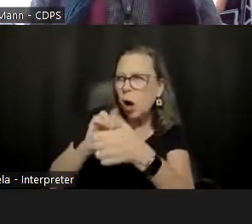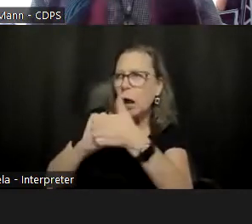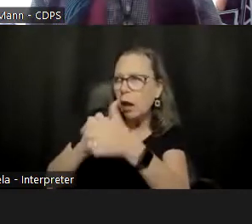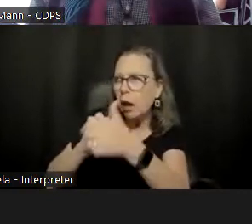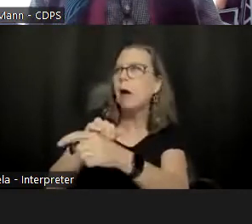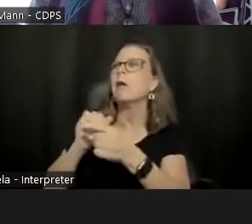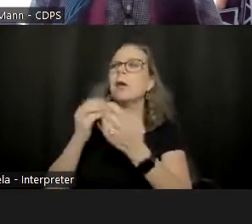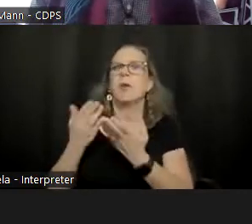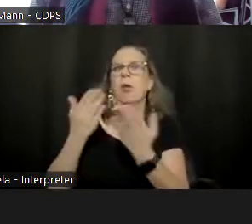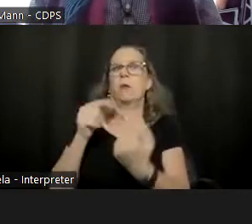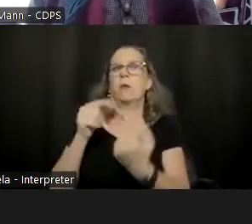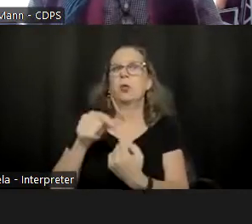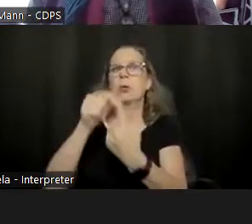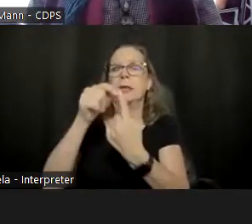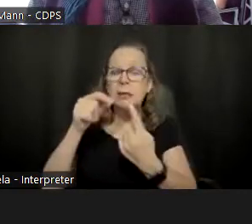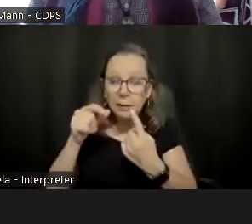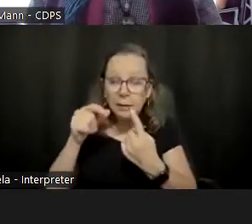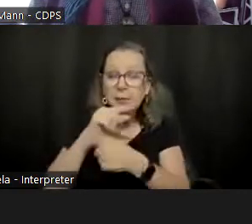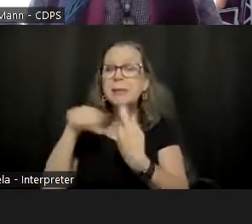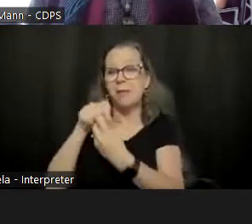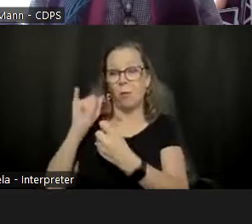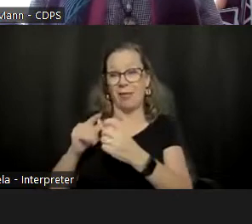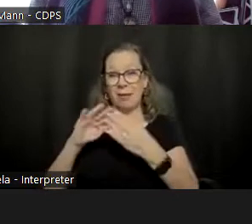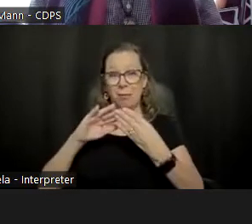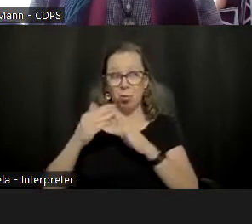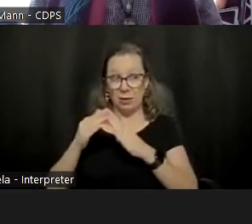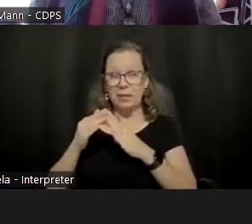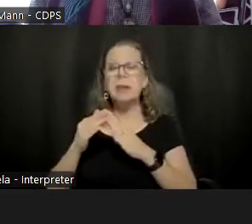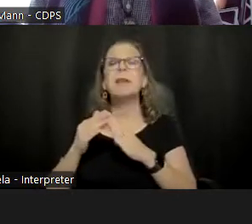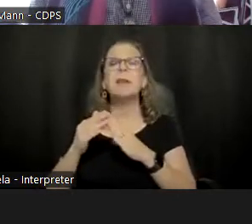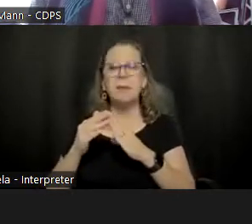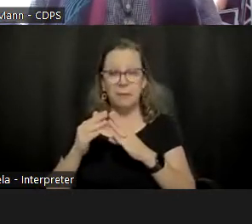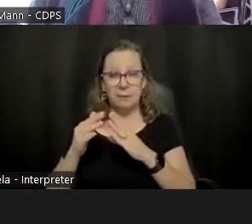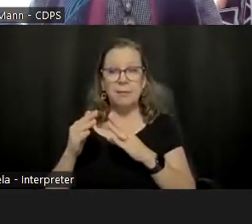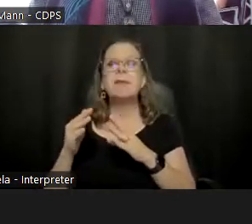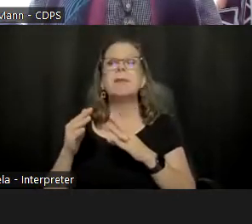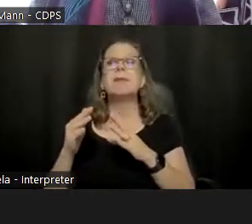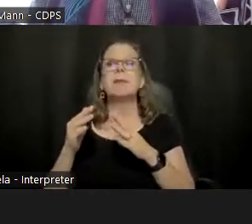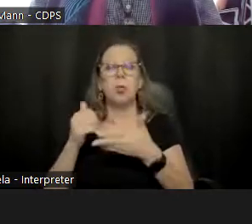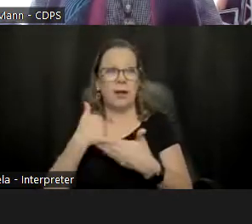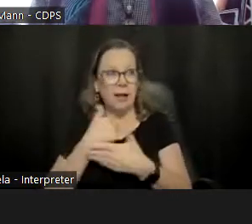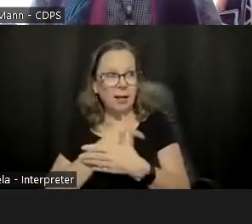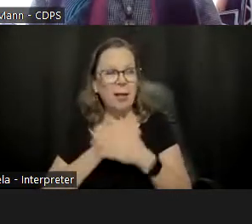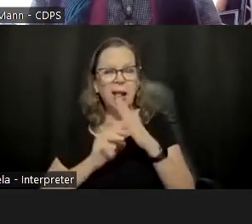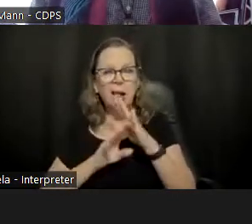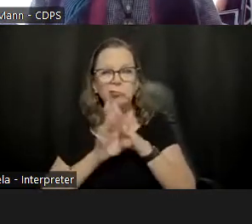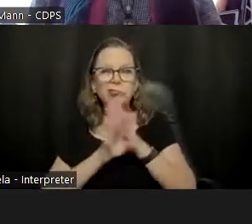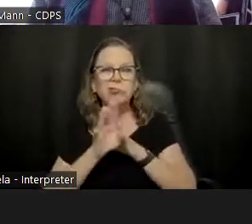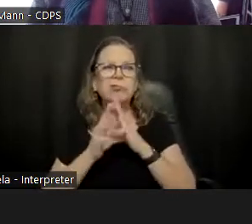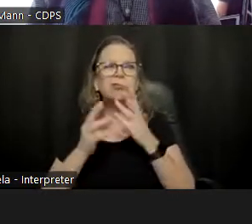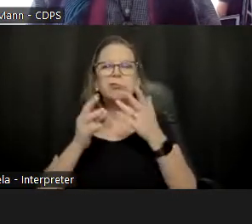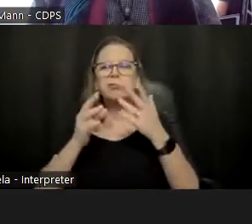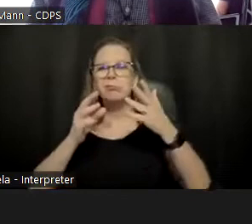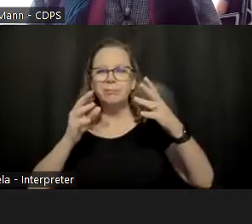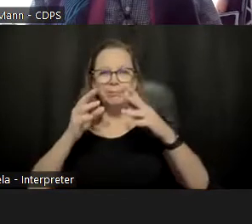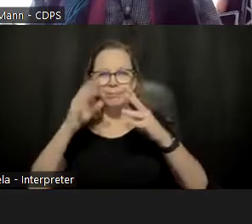different, specific to that community and the needs there. And so they were helping us design where